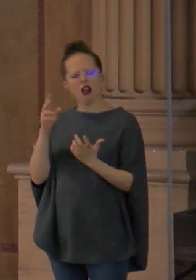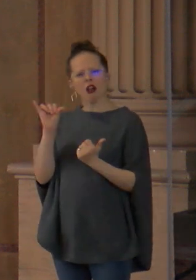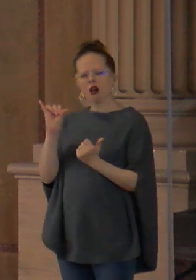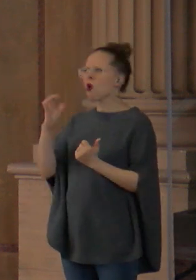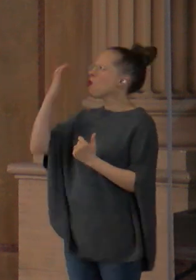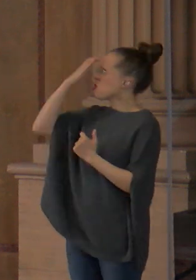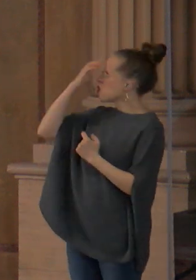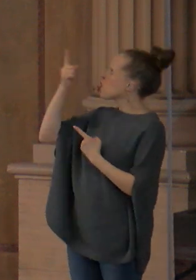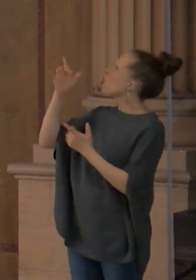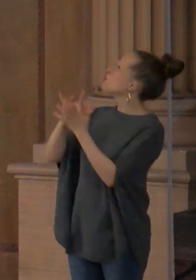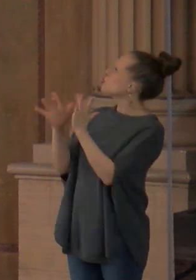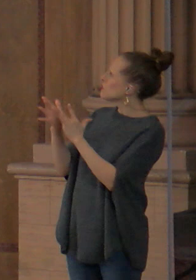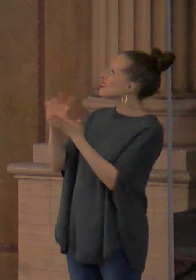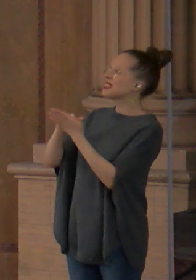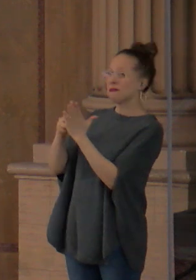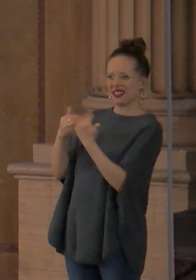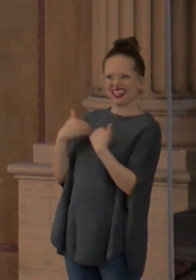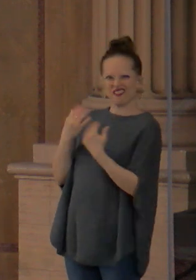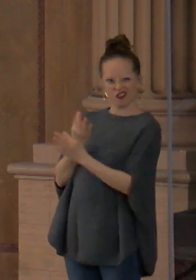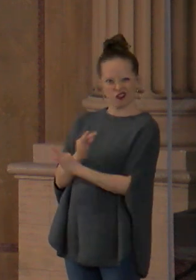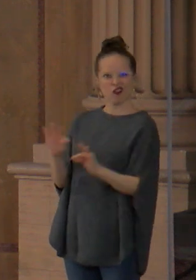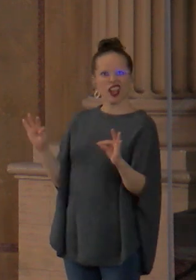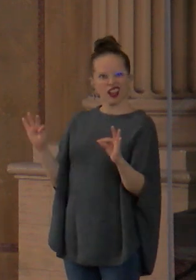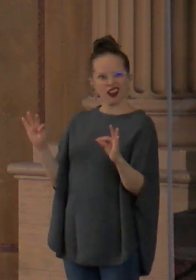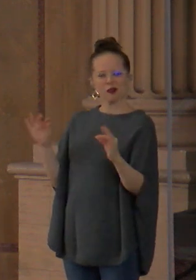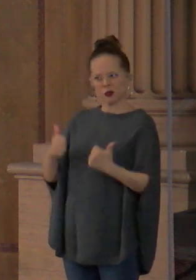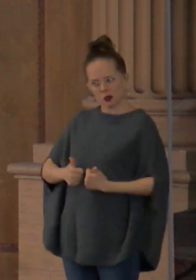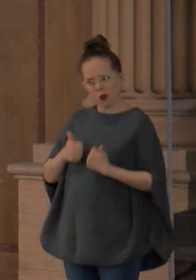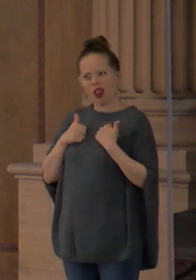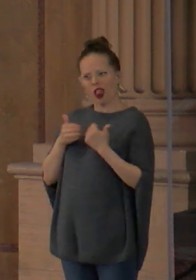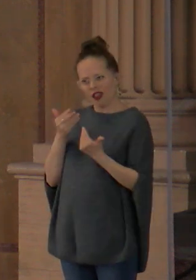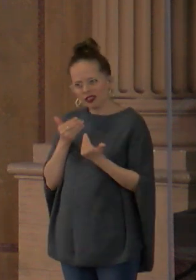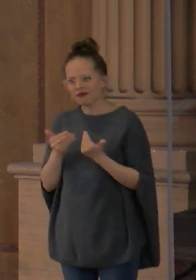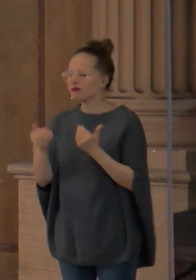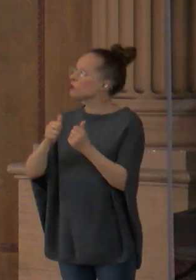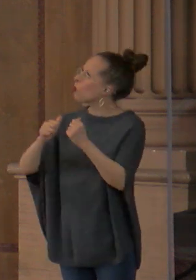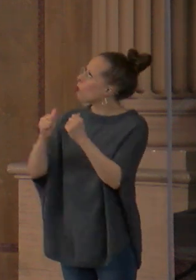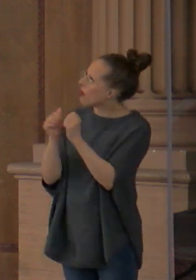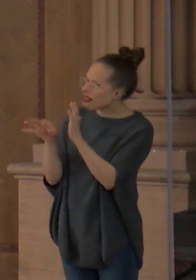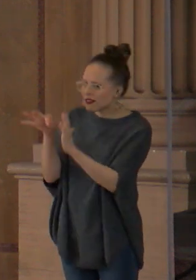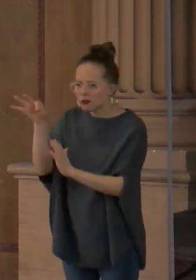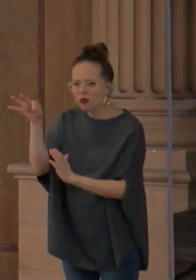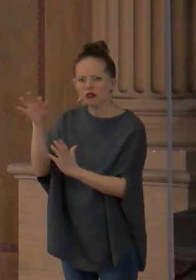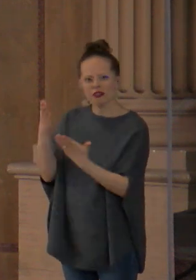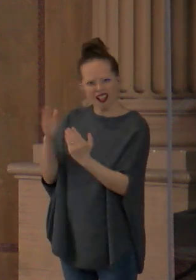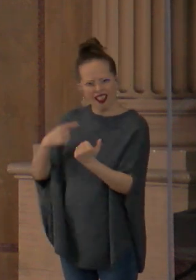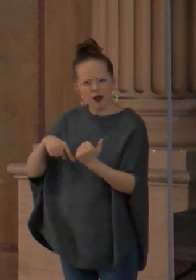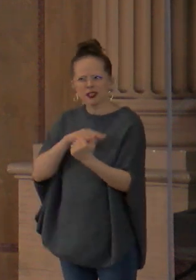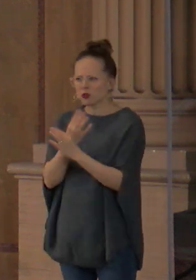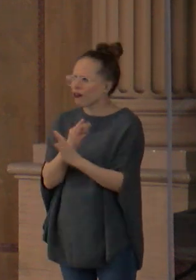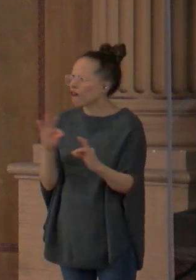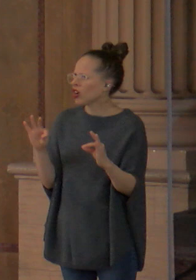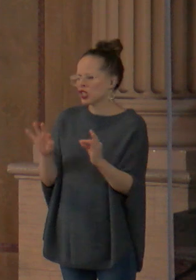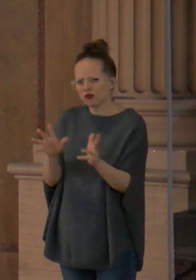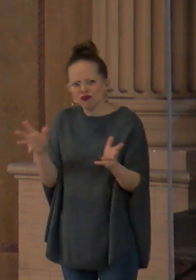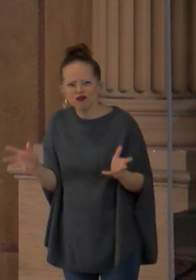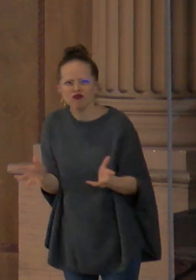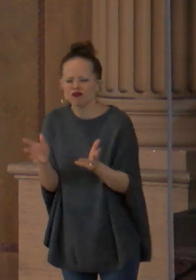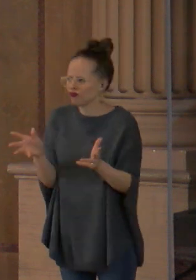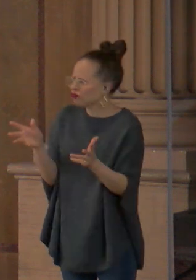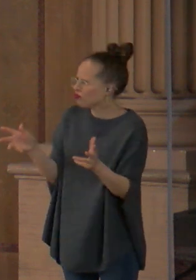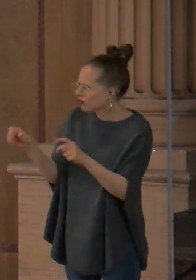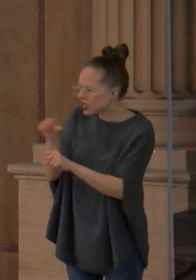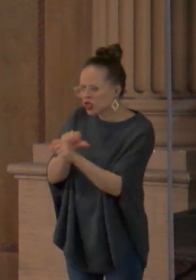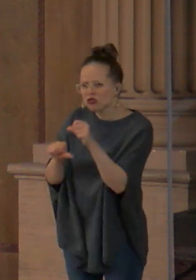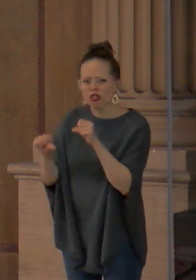to walk in the Spirit. It gives us freedom to build one another up, to restore one another. It gives us freedom to avoid the works of the flesh,